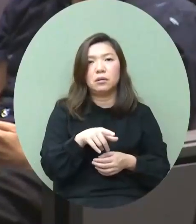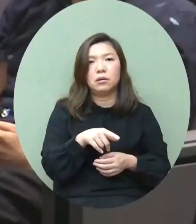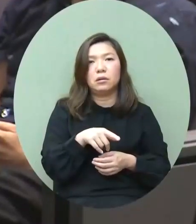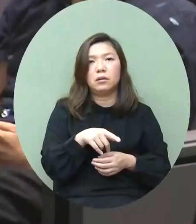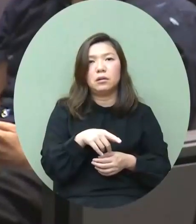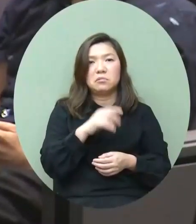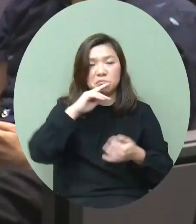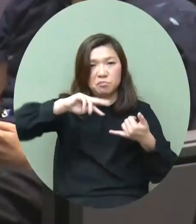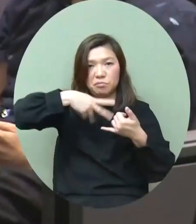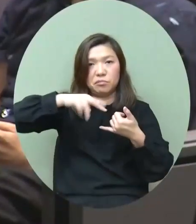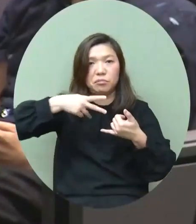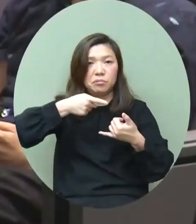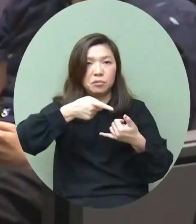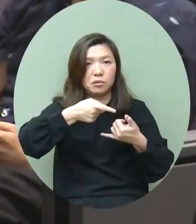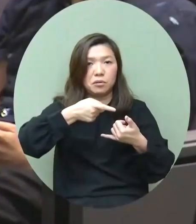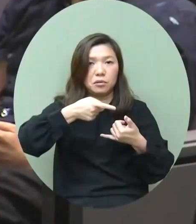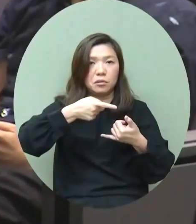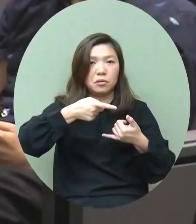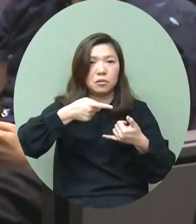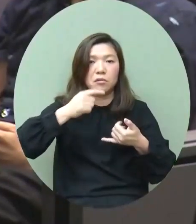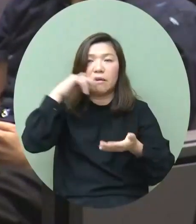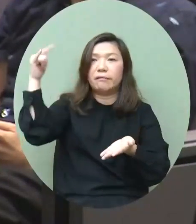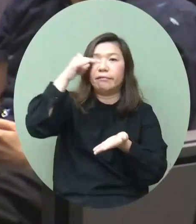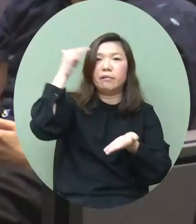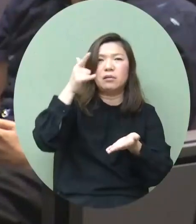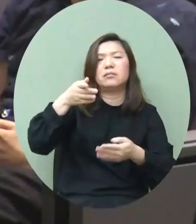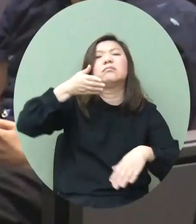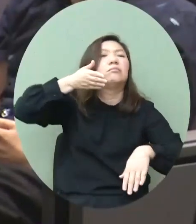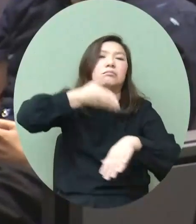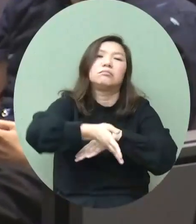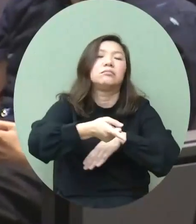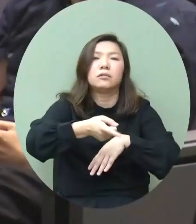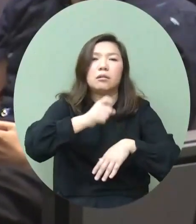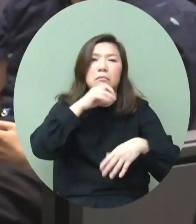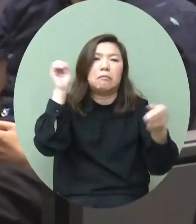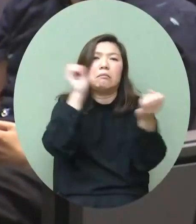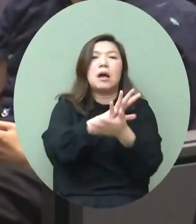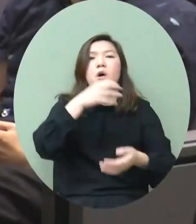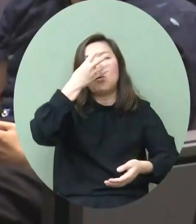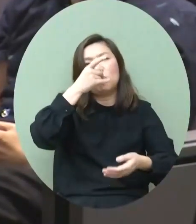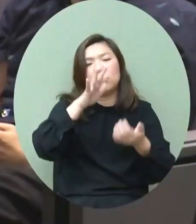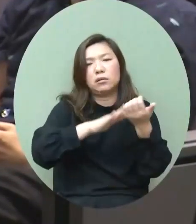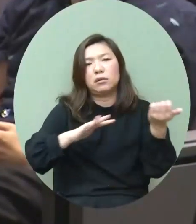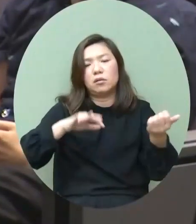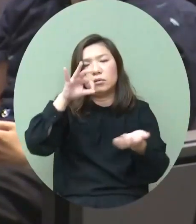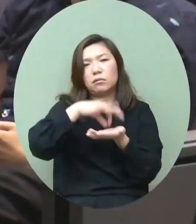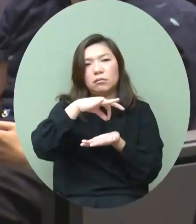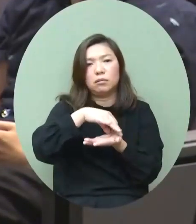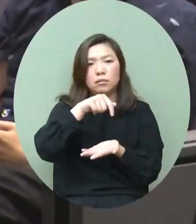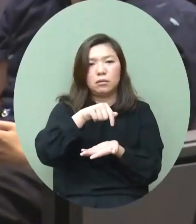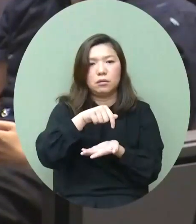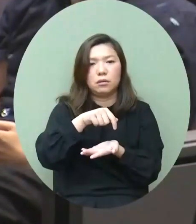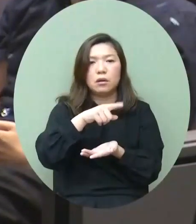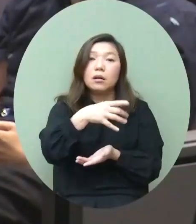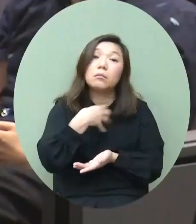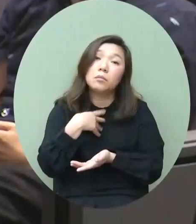international status What is your message to the businesses who are leaving? Second, Mrs. Lam, on TC